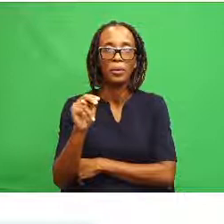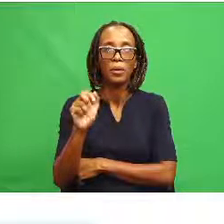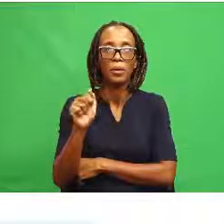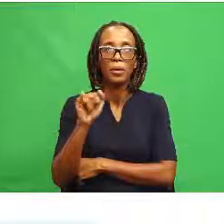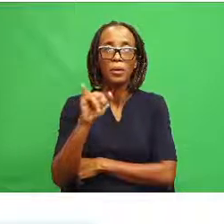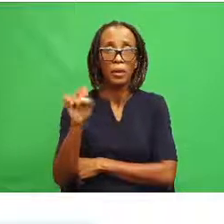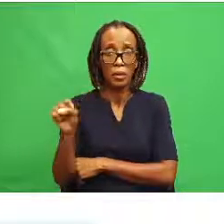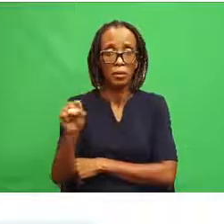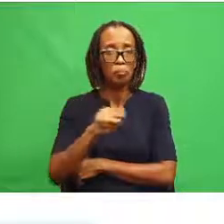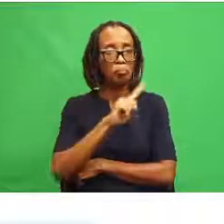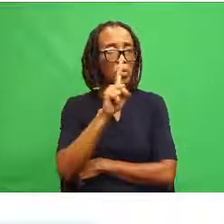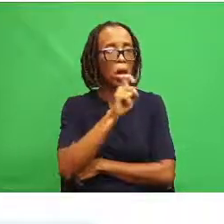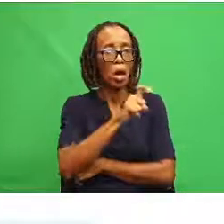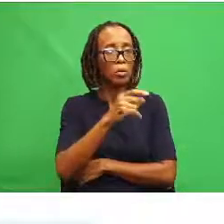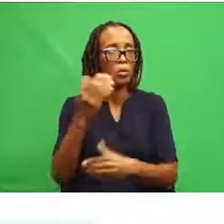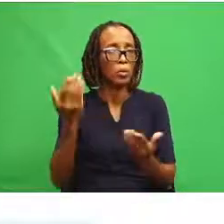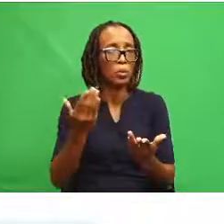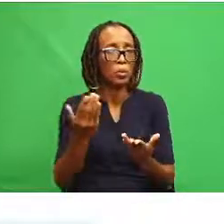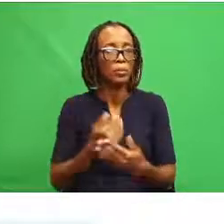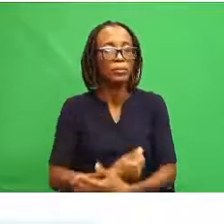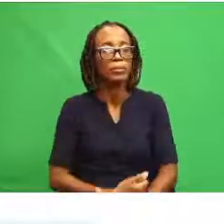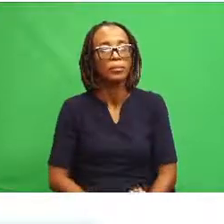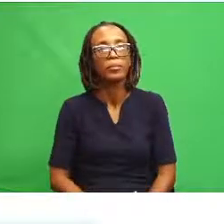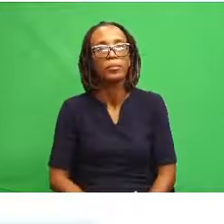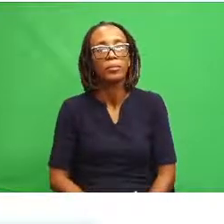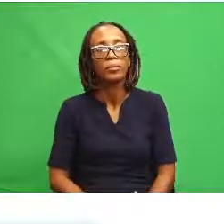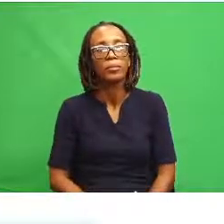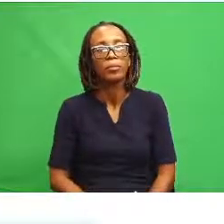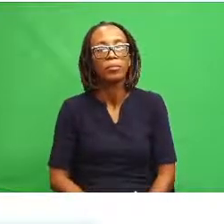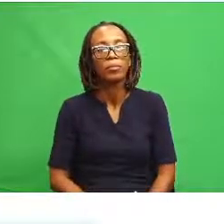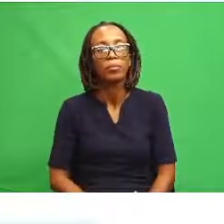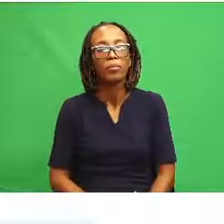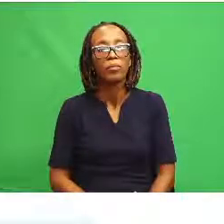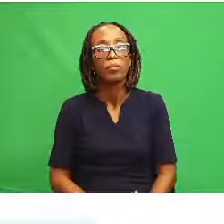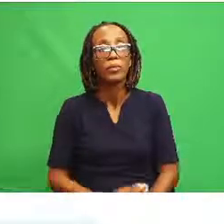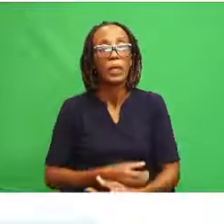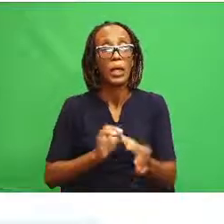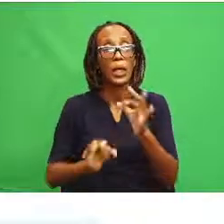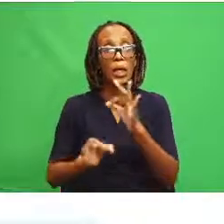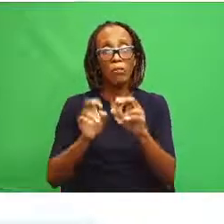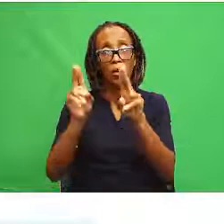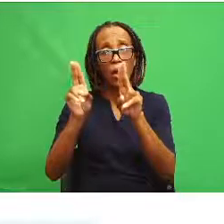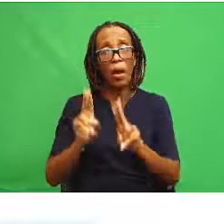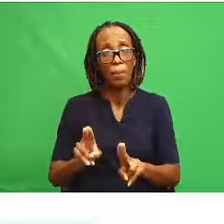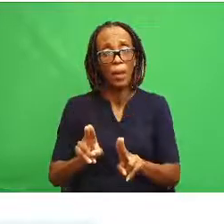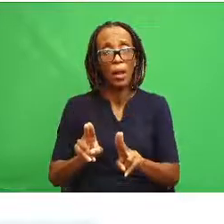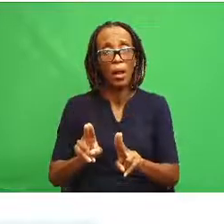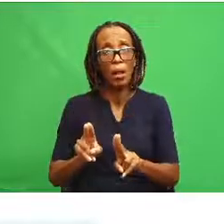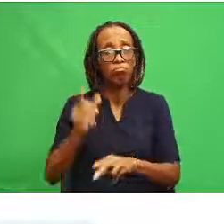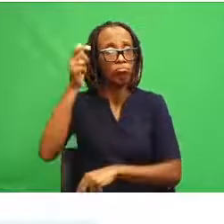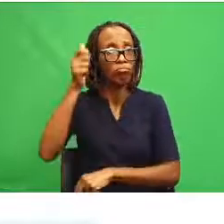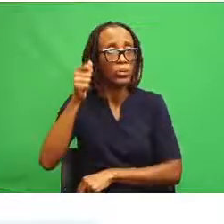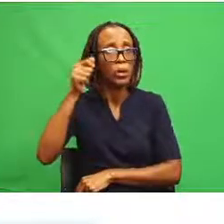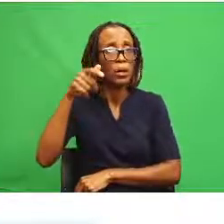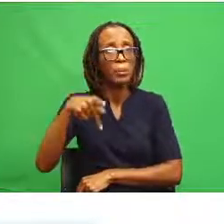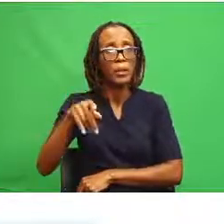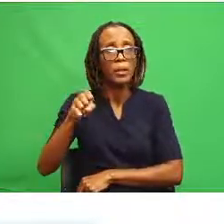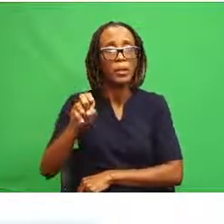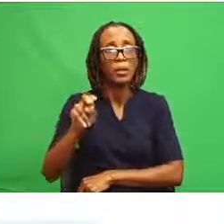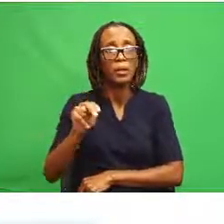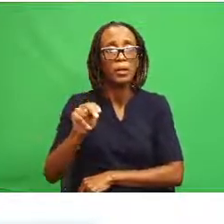coming up, and one of the questions: when applying for the pension grant, could the nominee be